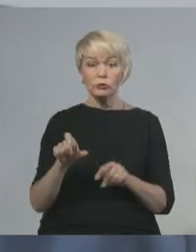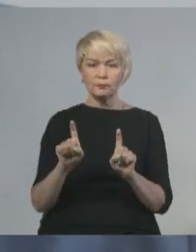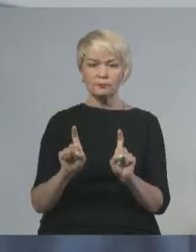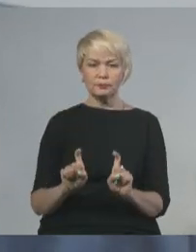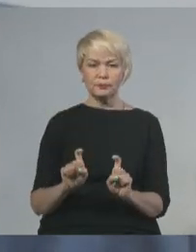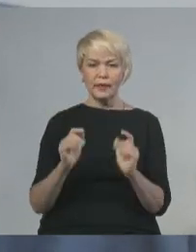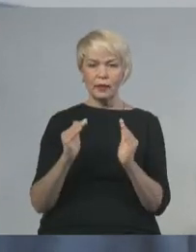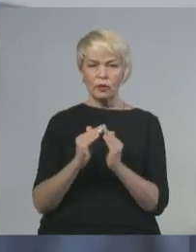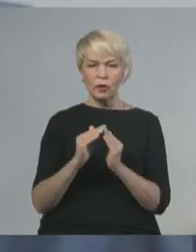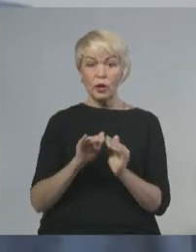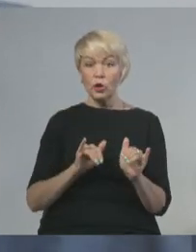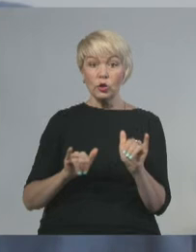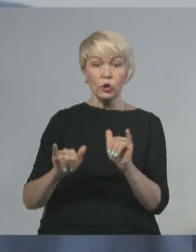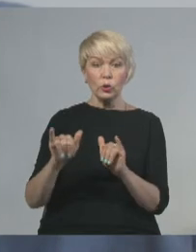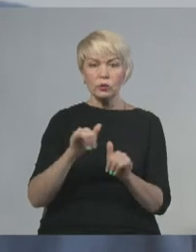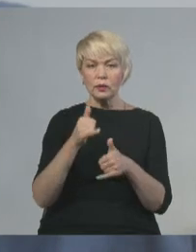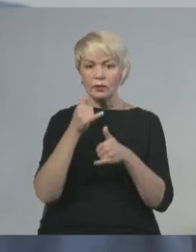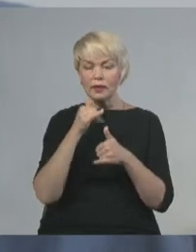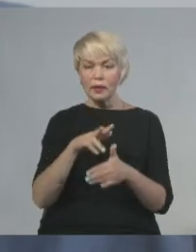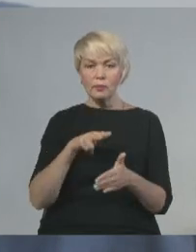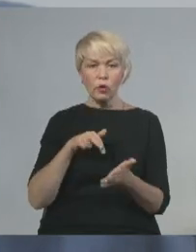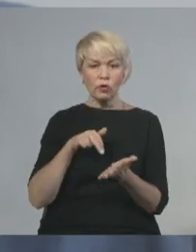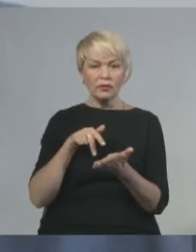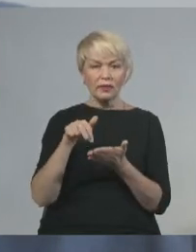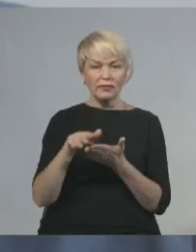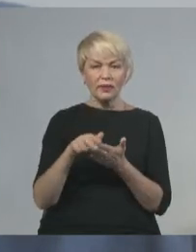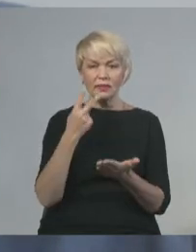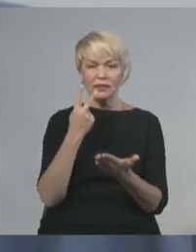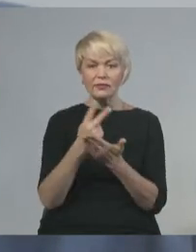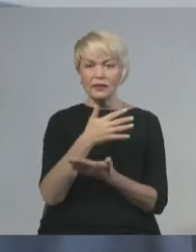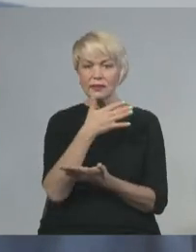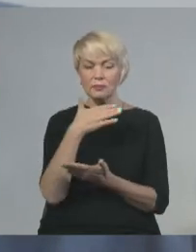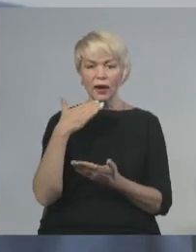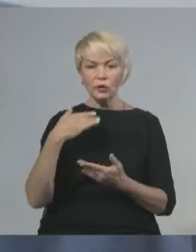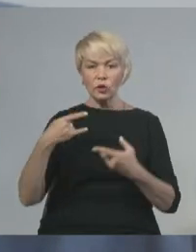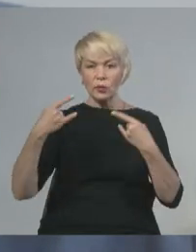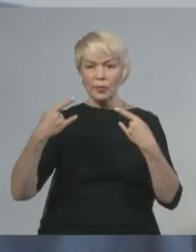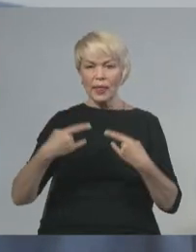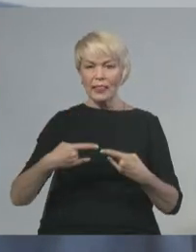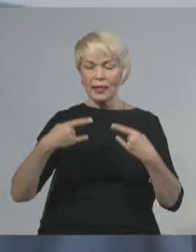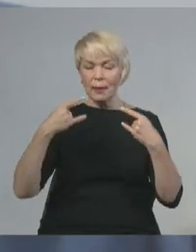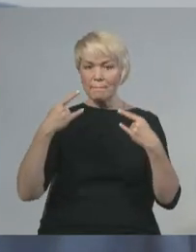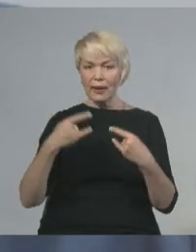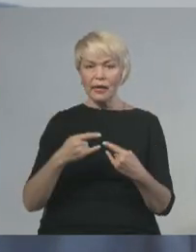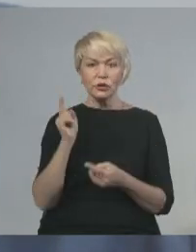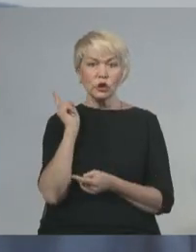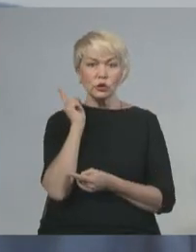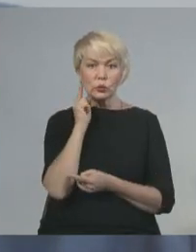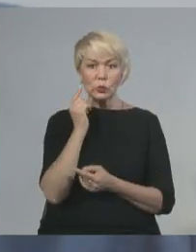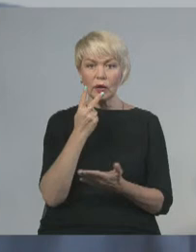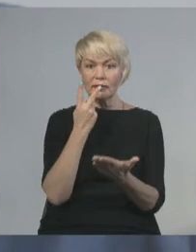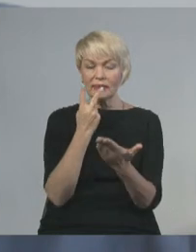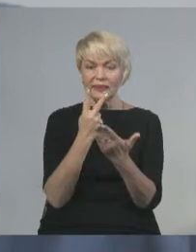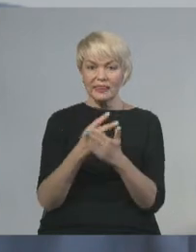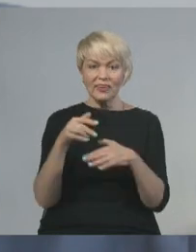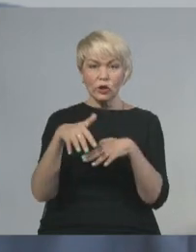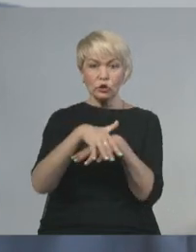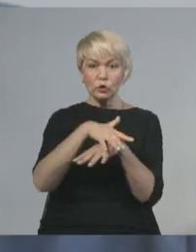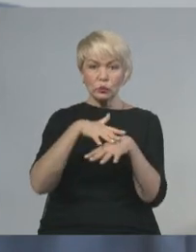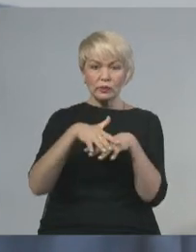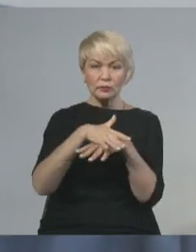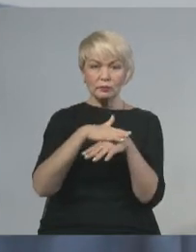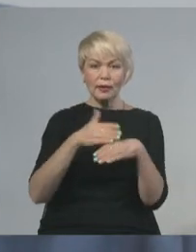anywhere so they were watching the tv like they were watching the public public broadcast uh we the public